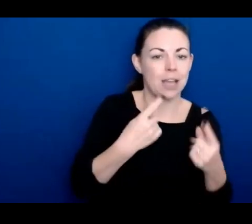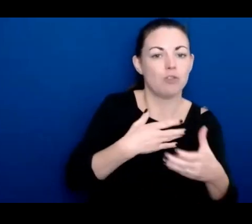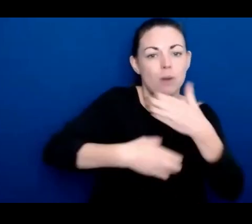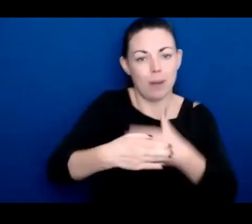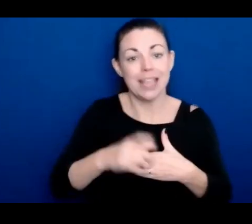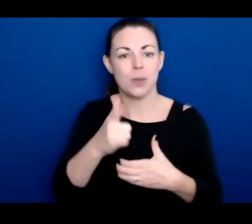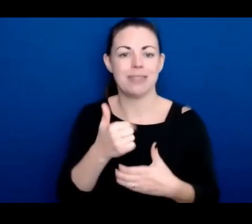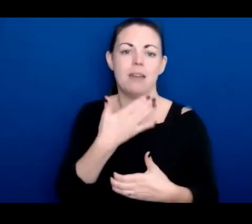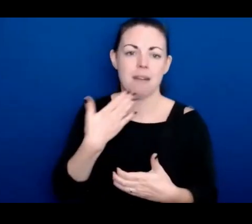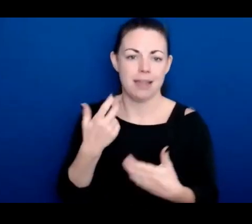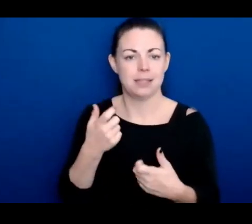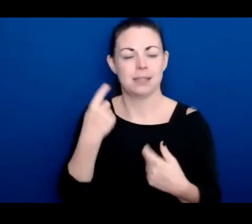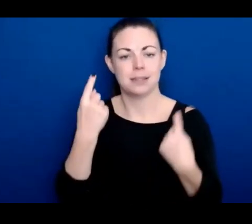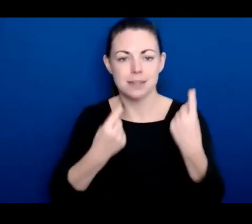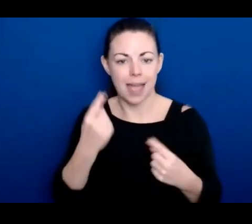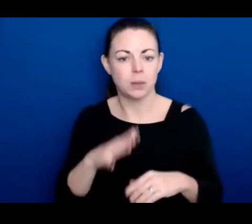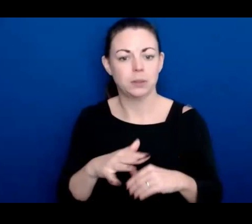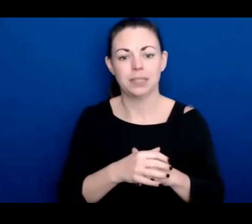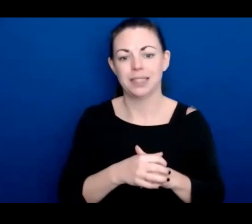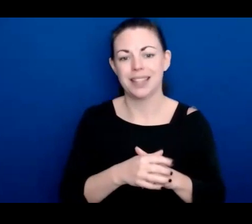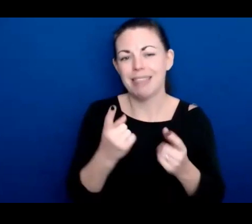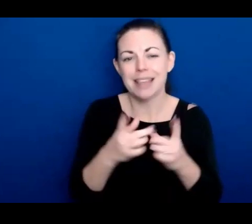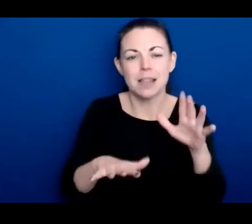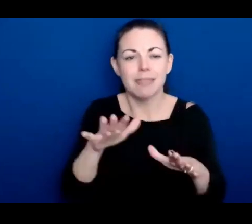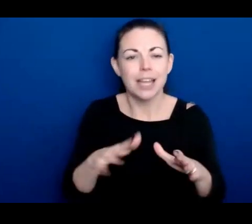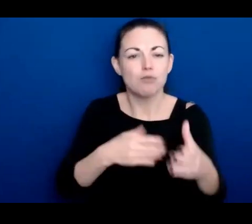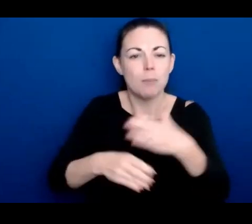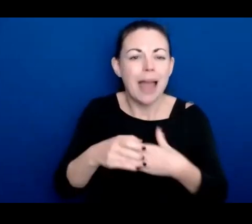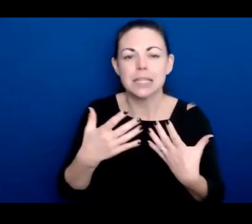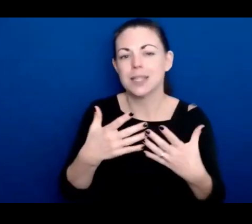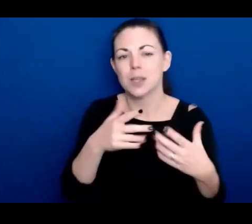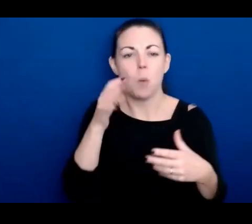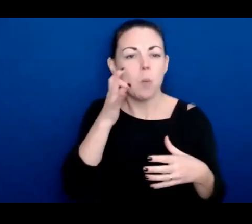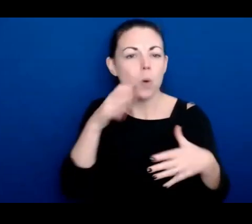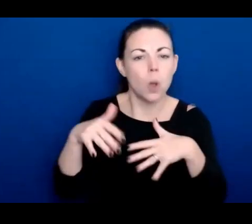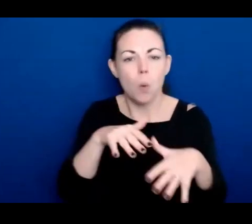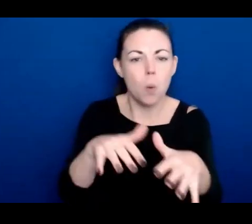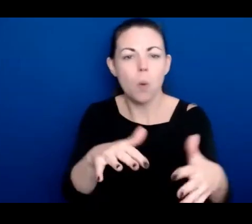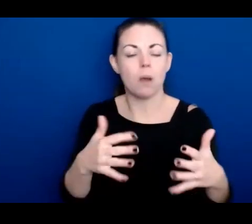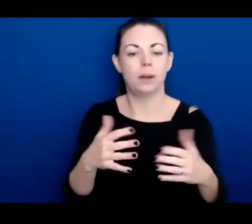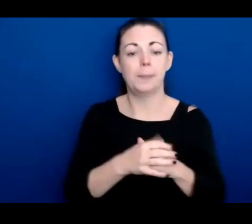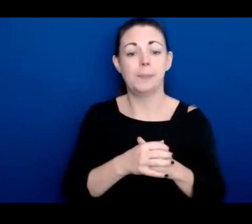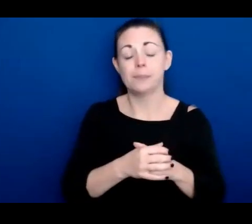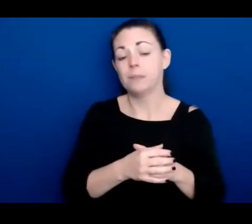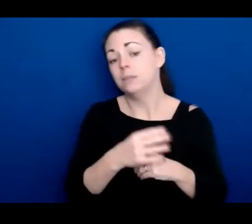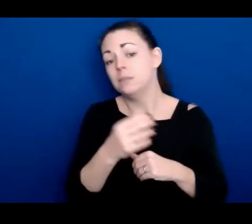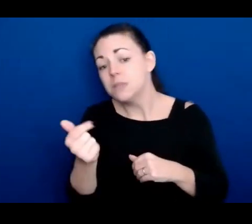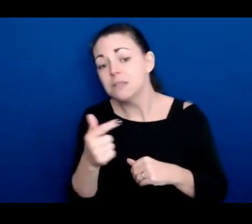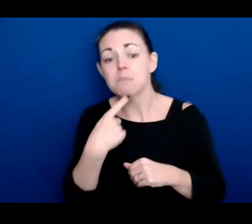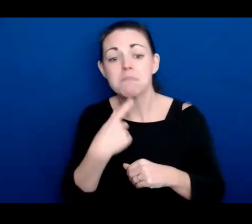water, that sort of thing. But some people say herbal remedies